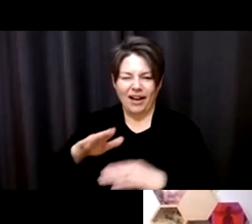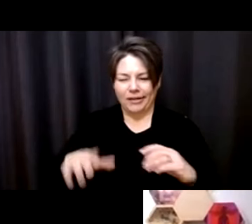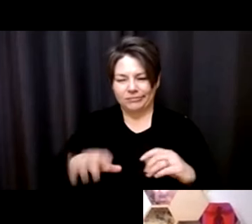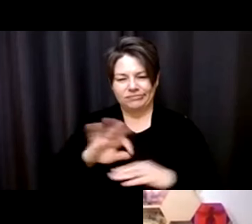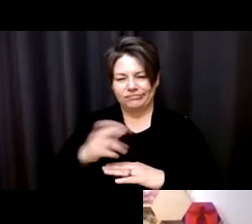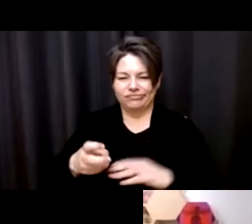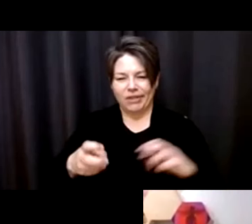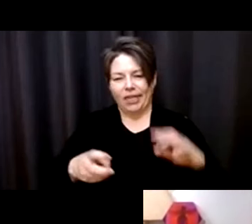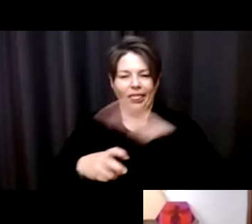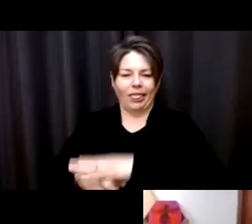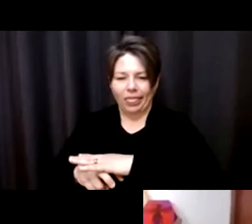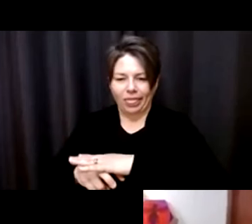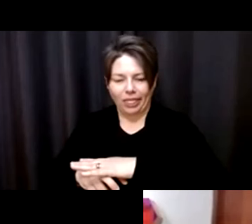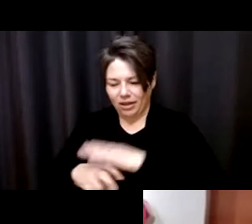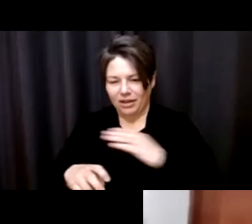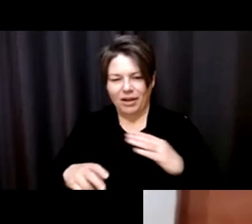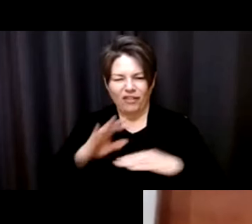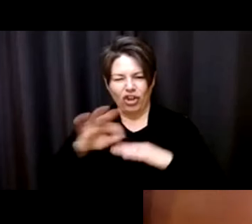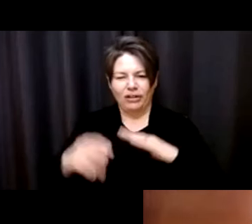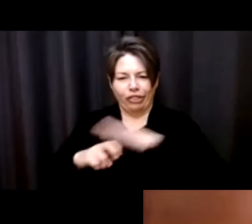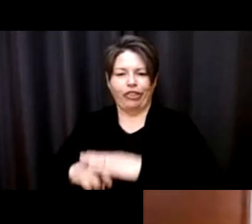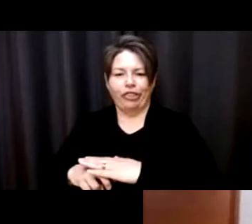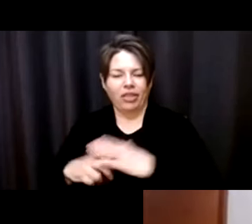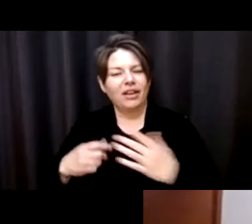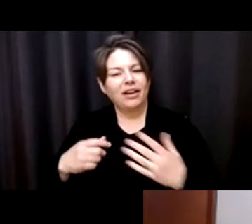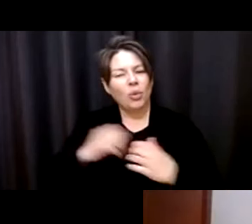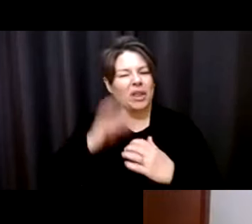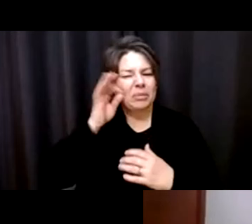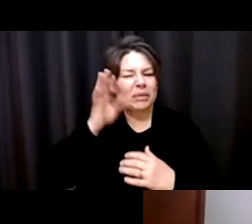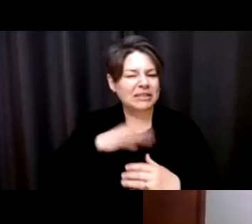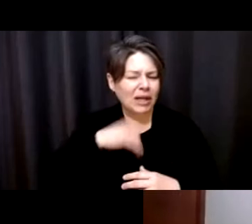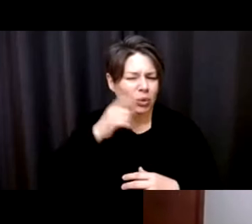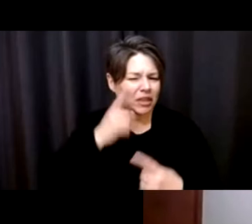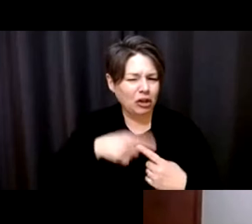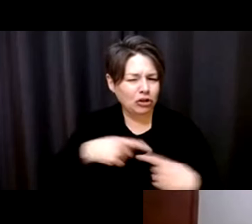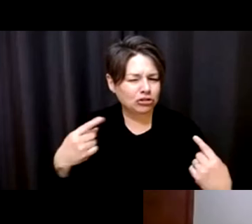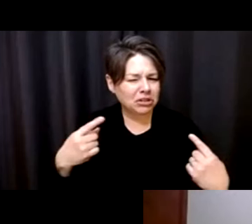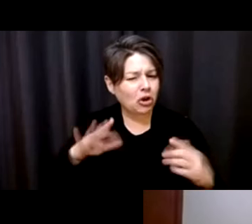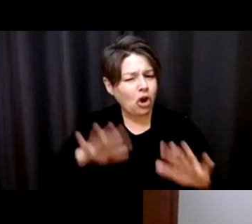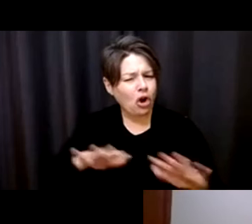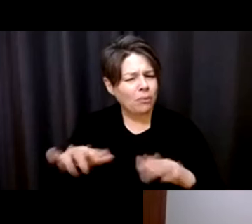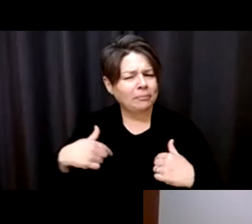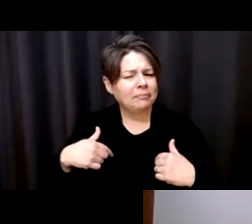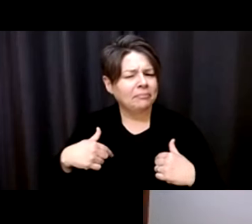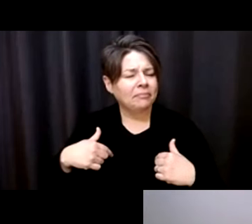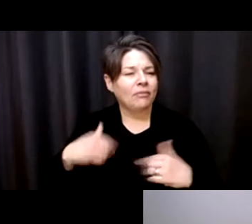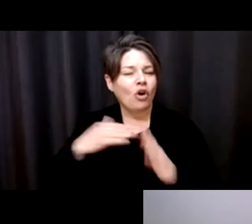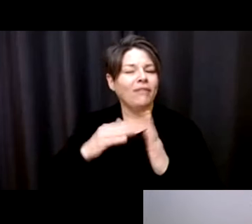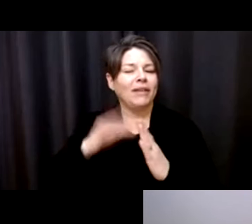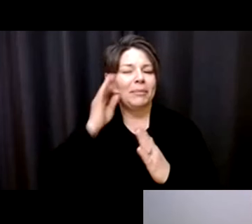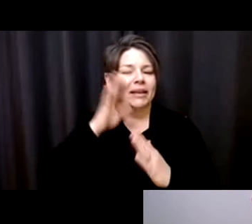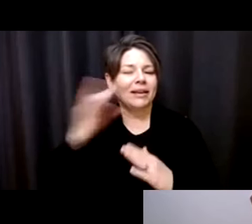I'm pretty calm around bees. I'm okay with that. I don't think I'm allergic. And I'm often visited by a bee.